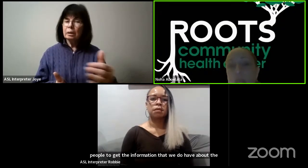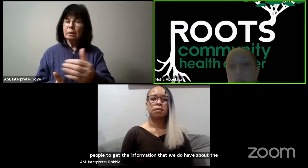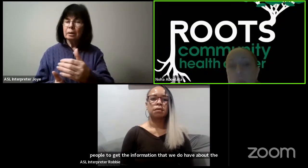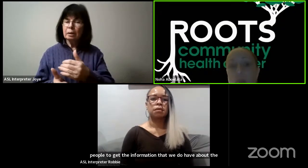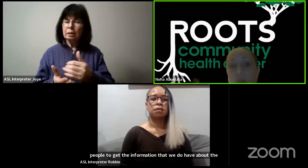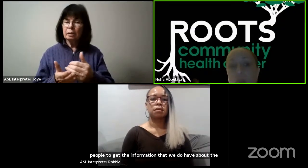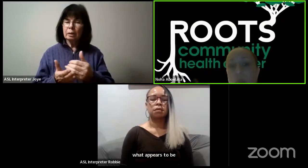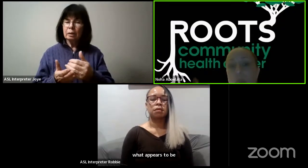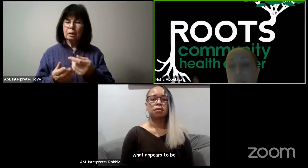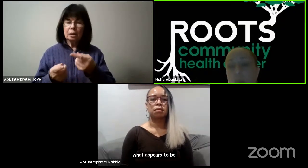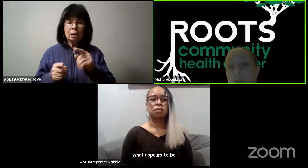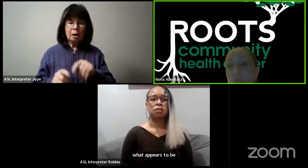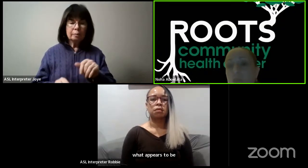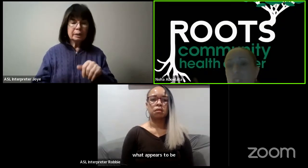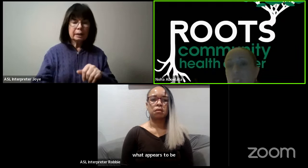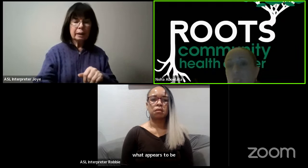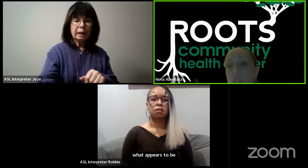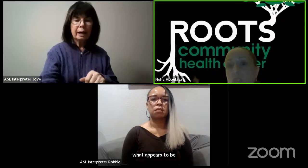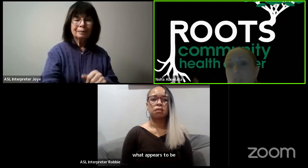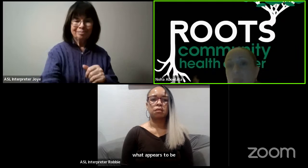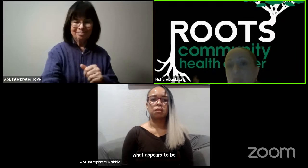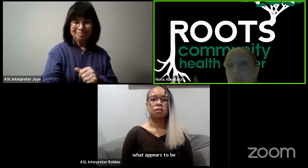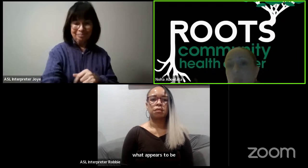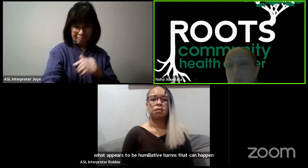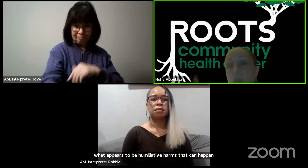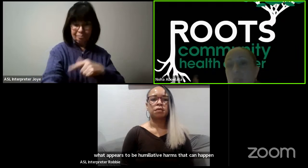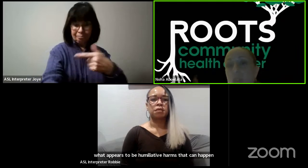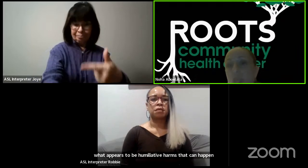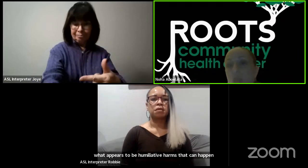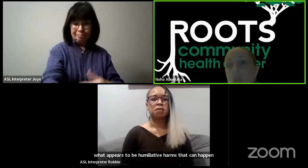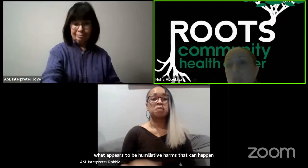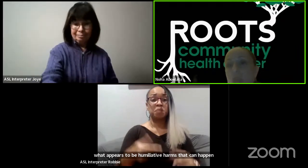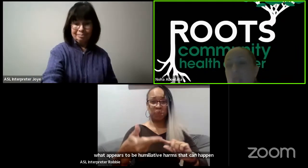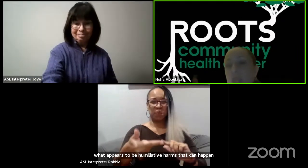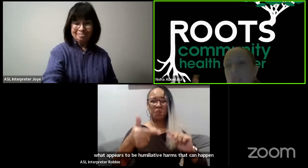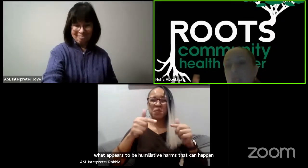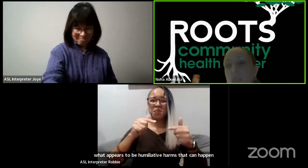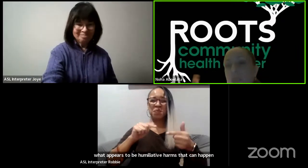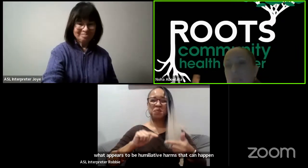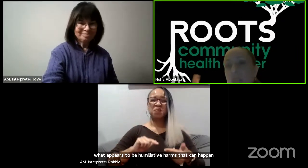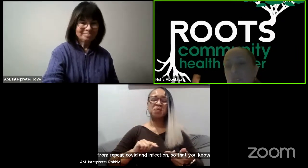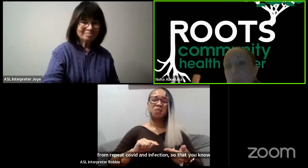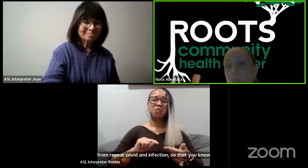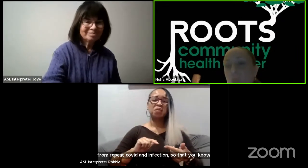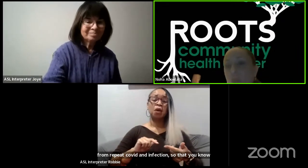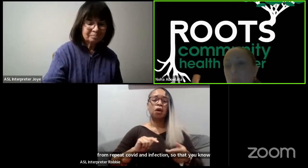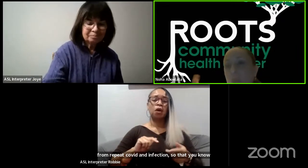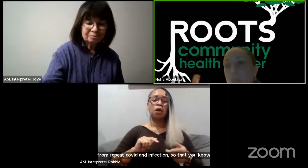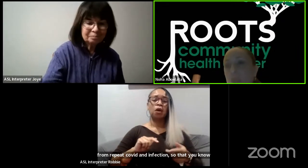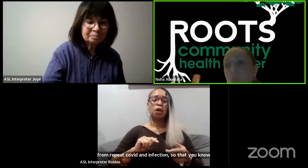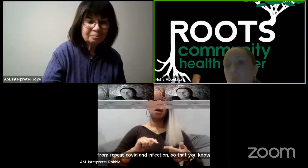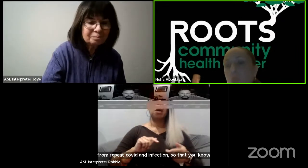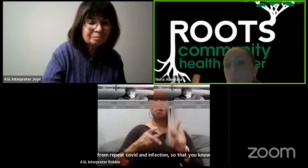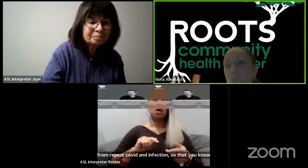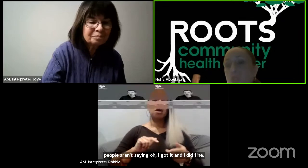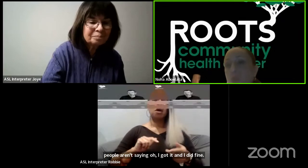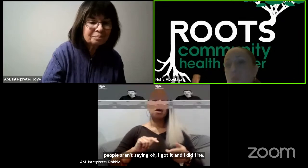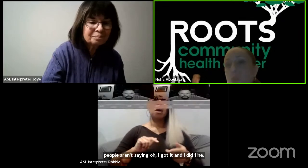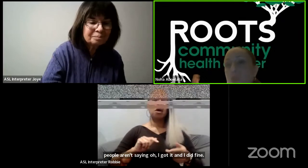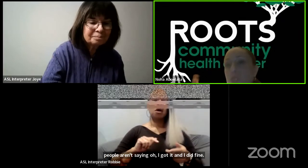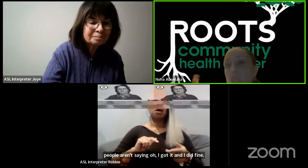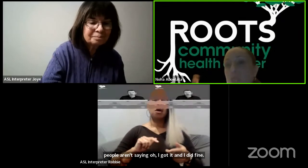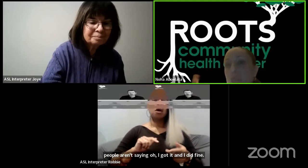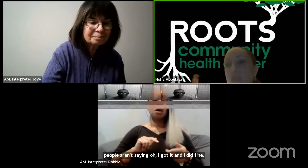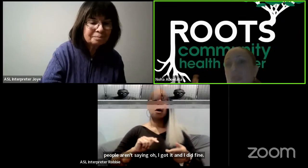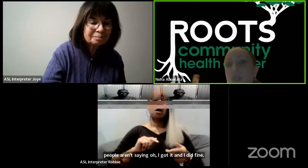harms that can happen from repeat COVID infections, so that, people aren't saying, oh, well, I got it and I did fine, so I'm not that worried about it anymore. We want to make sure